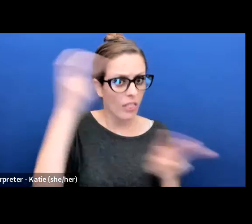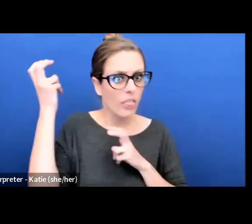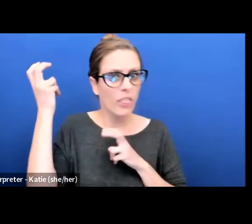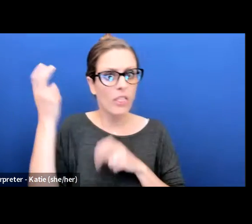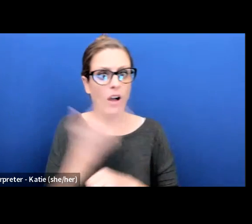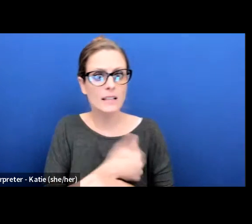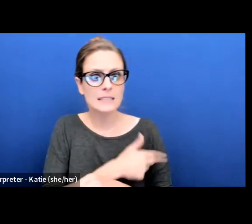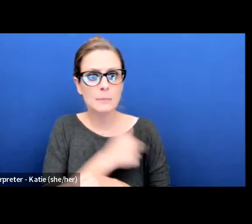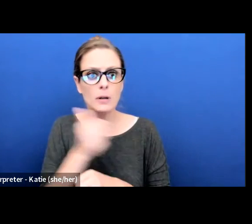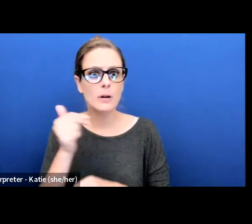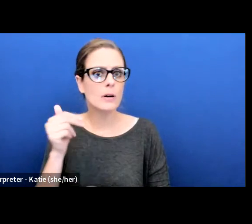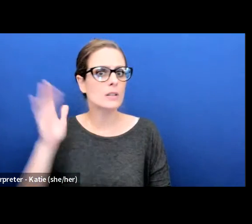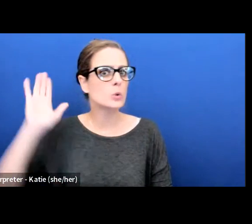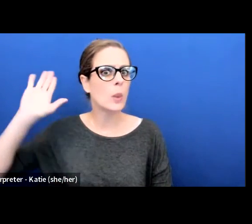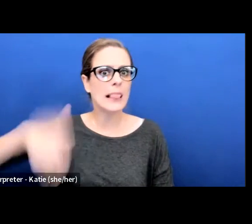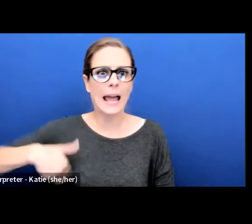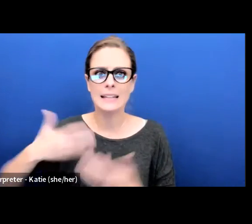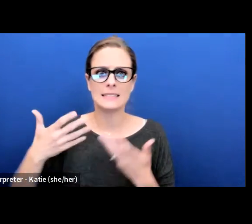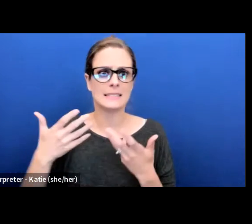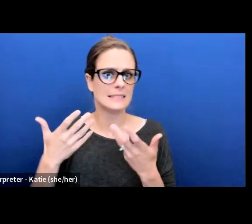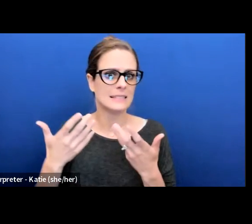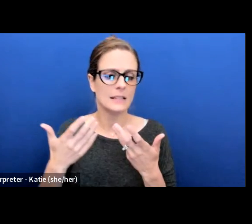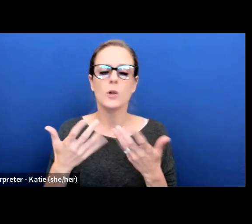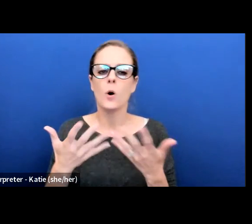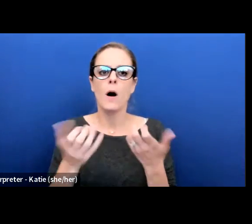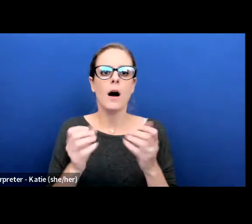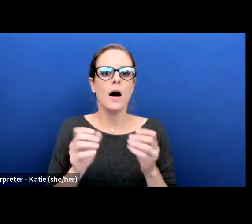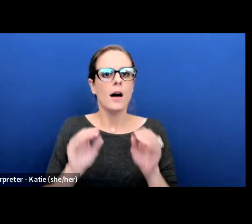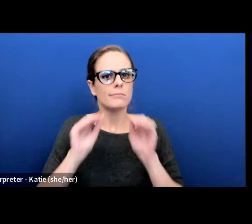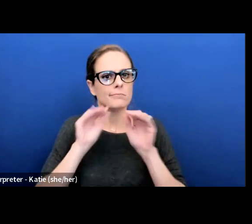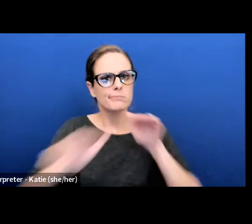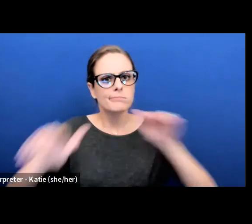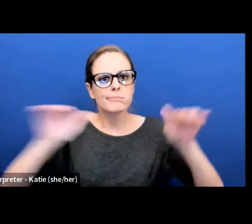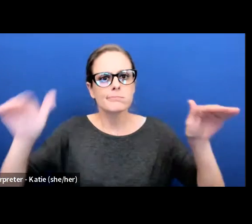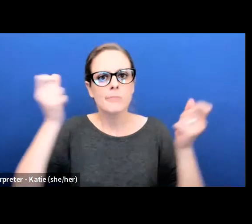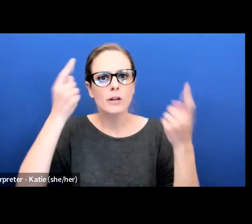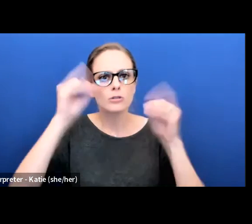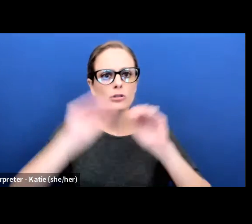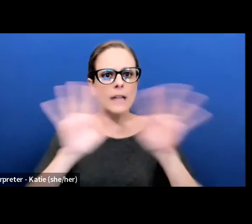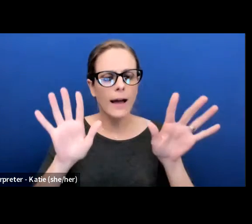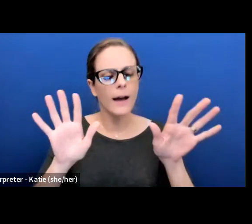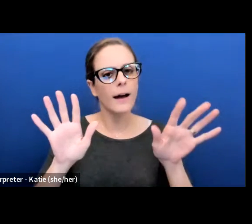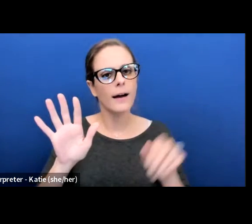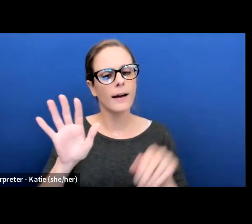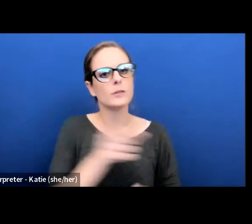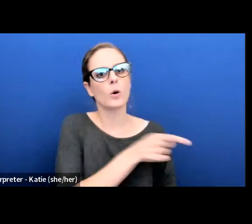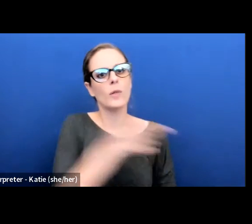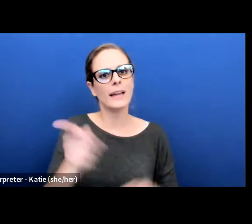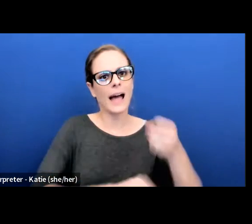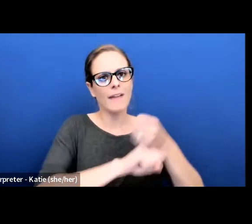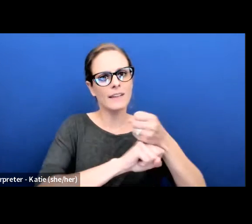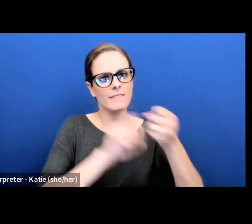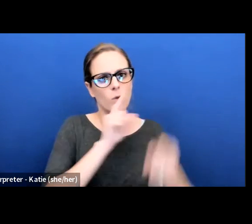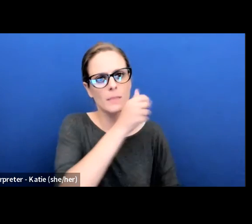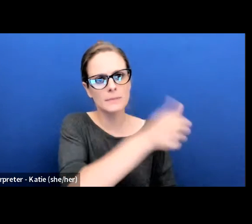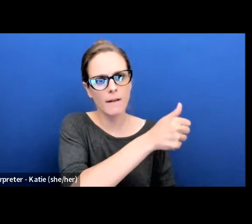So wanting to make sure that people really, really understand that so they can advocate for themselves, because unfortunately, it's not that straightforward still to get